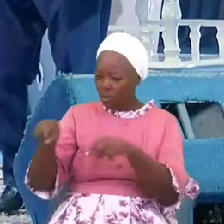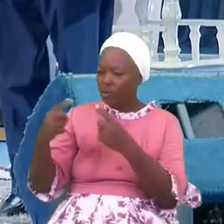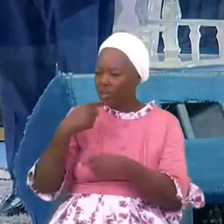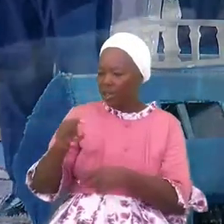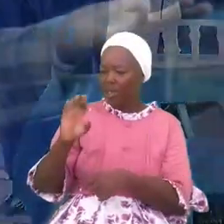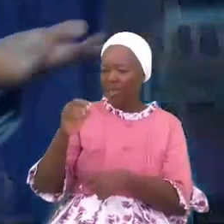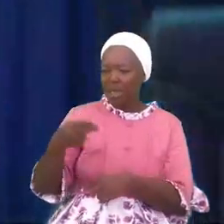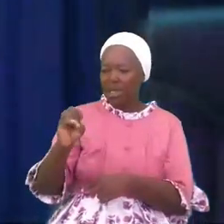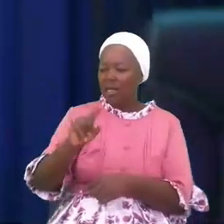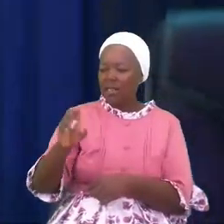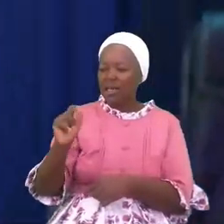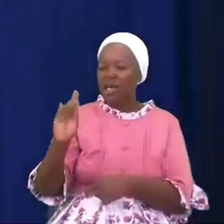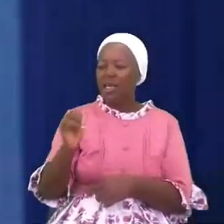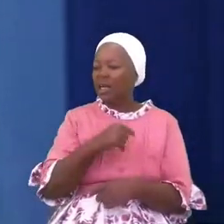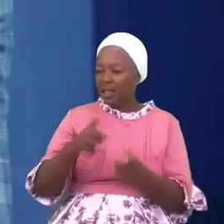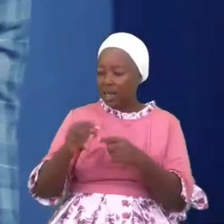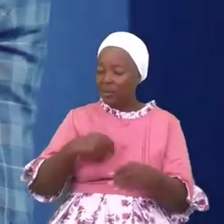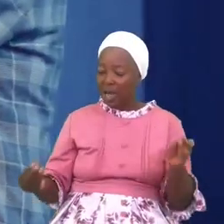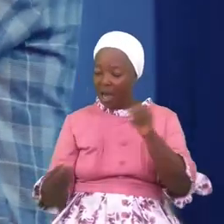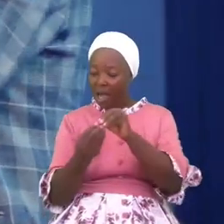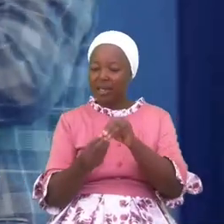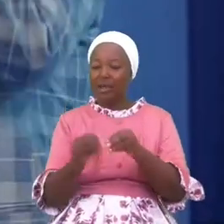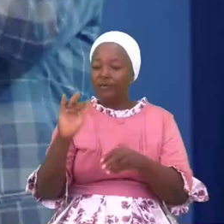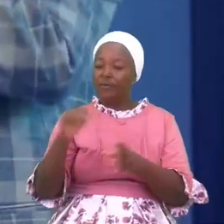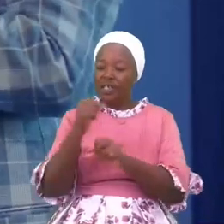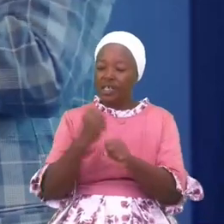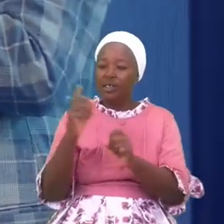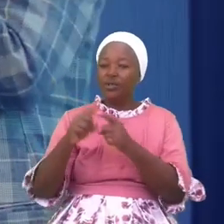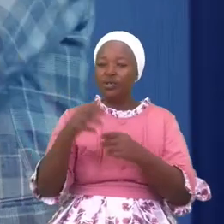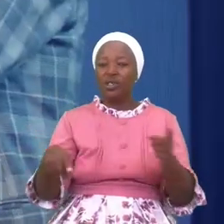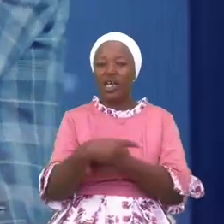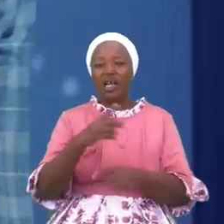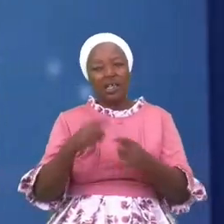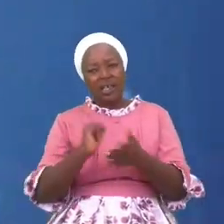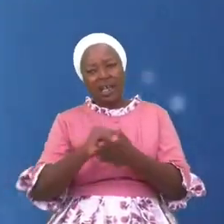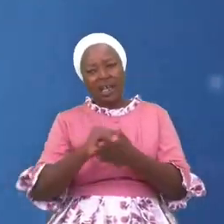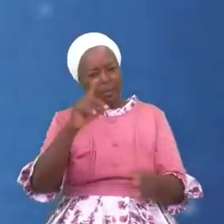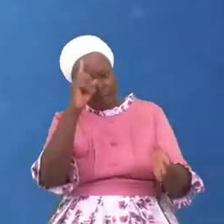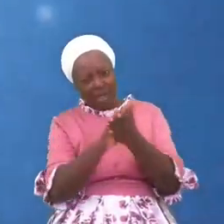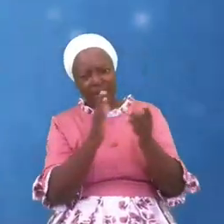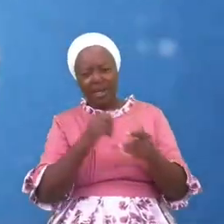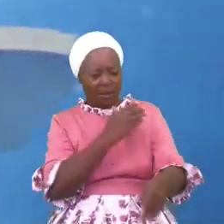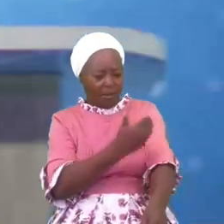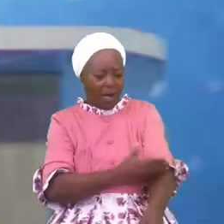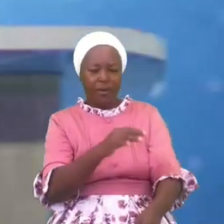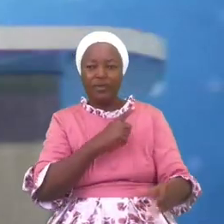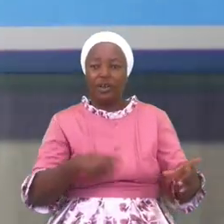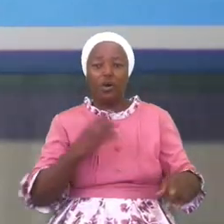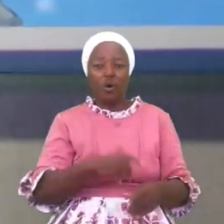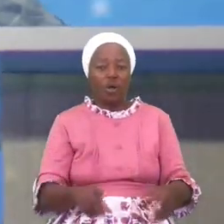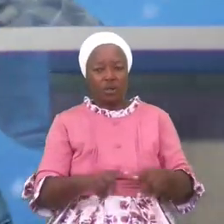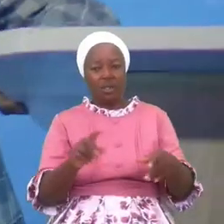the man believed, and the man believed, and the arm of the Lord was revealed unto him. It is the